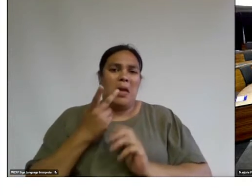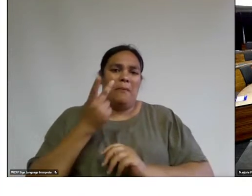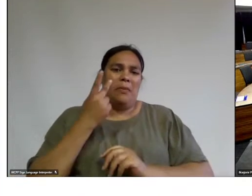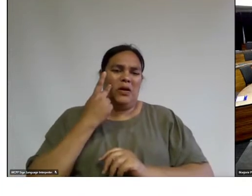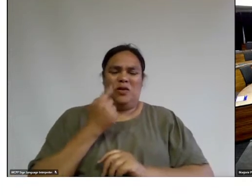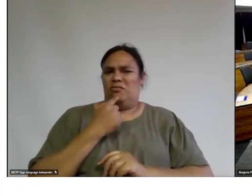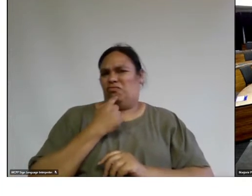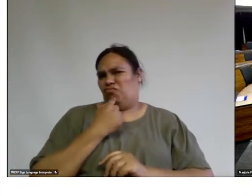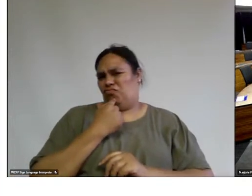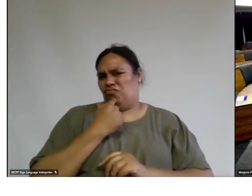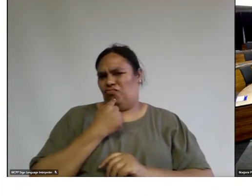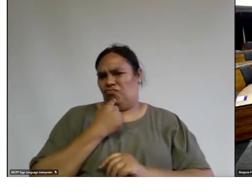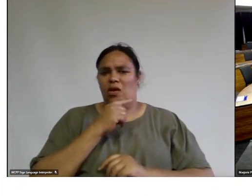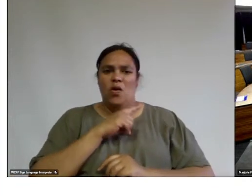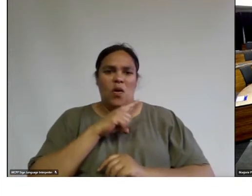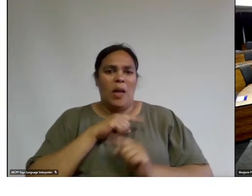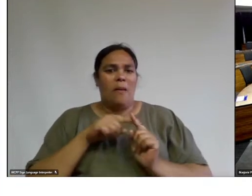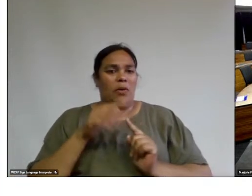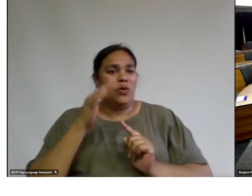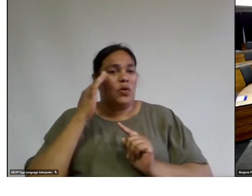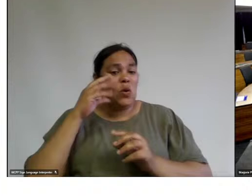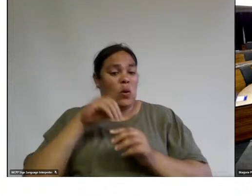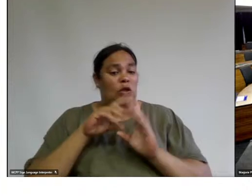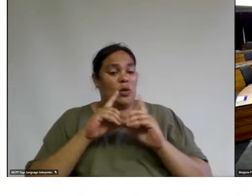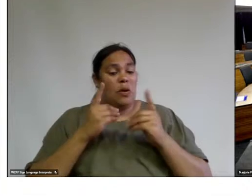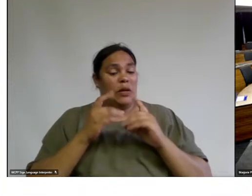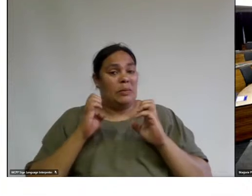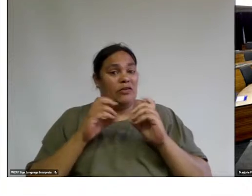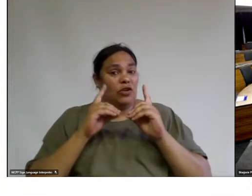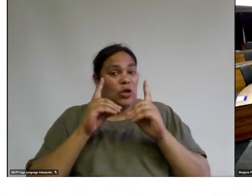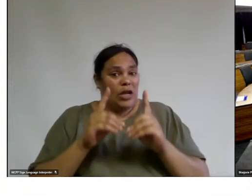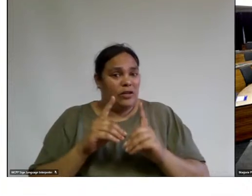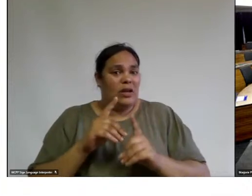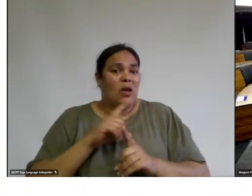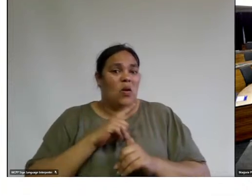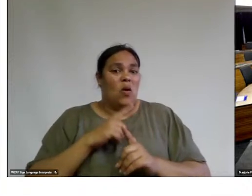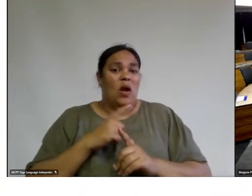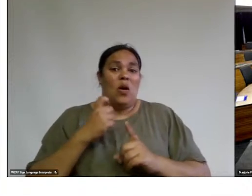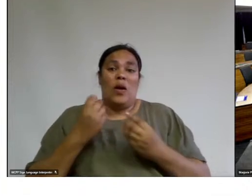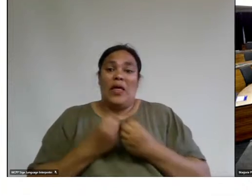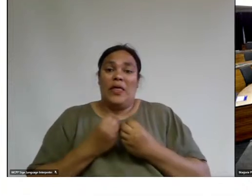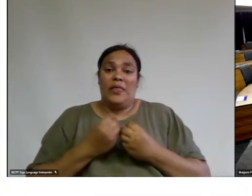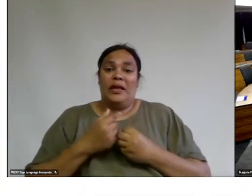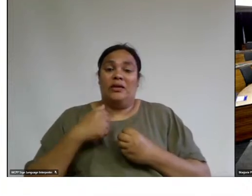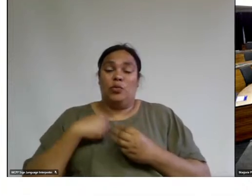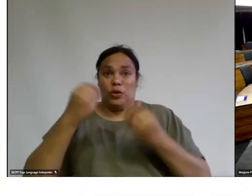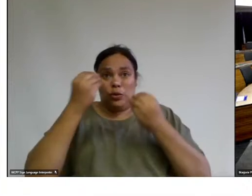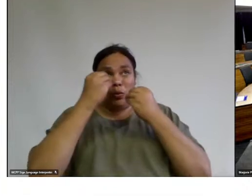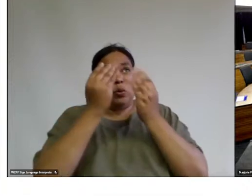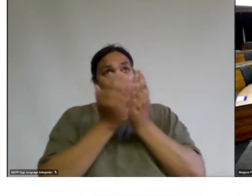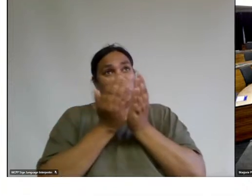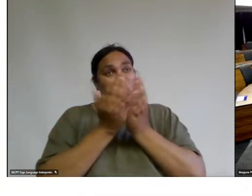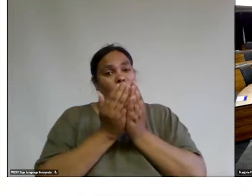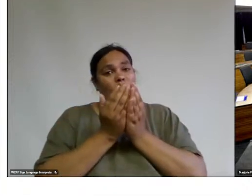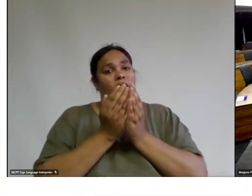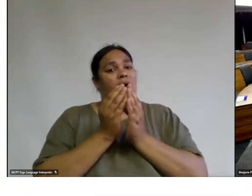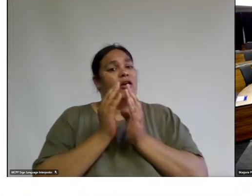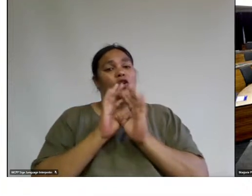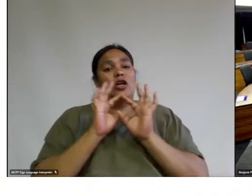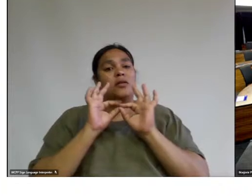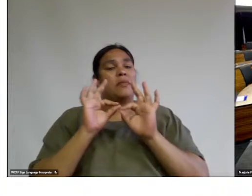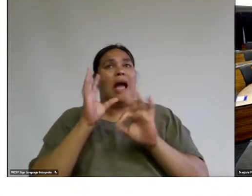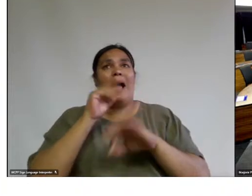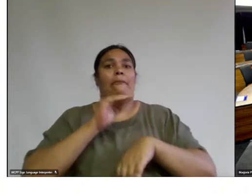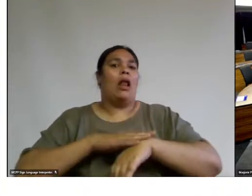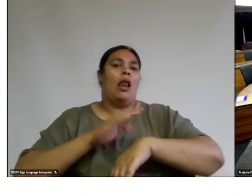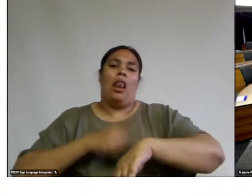trivial, but especially being the Department of Education as well, one of the things we were even taught at school is that it's not the right thing to be late